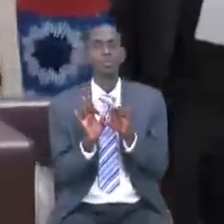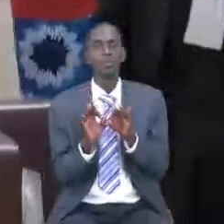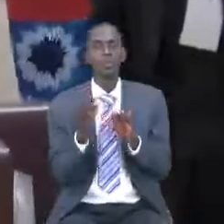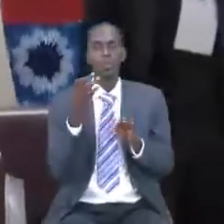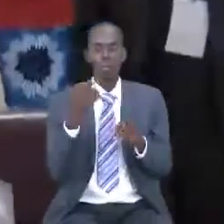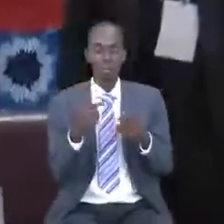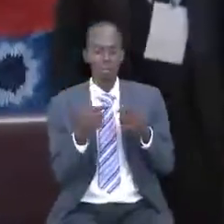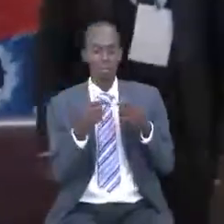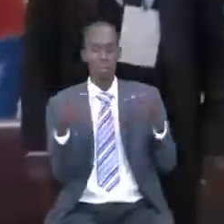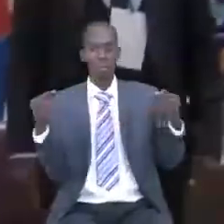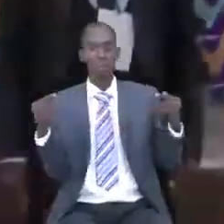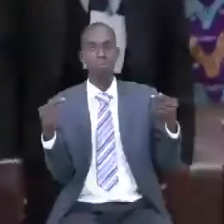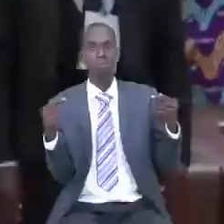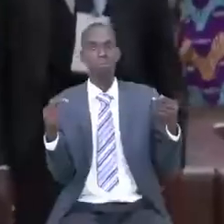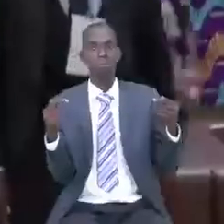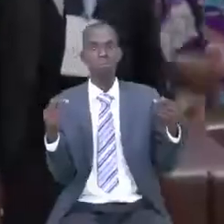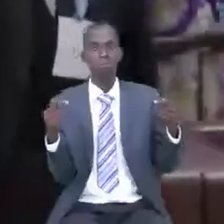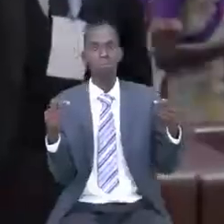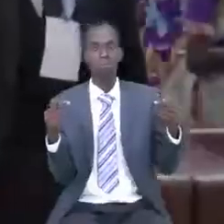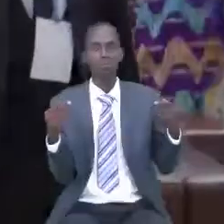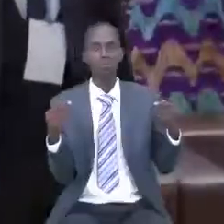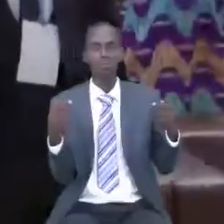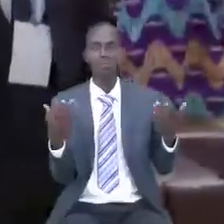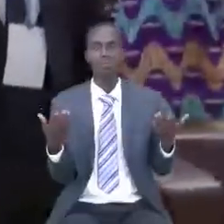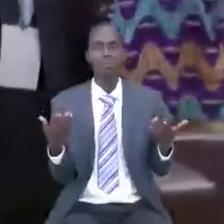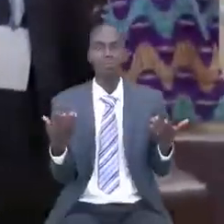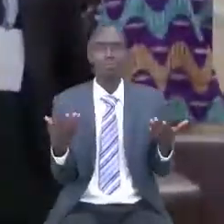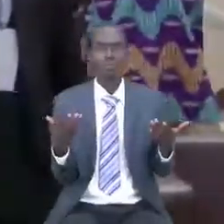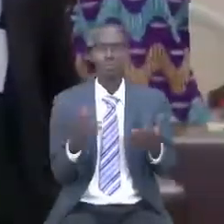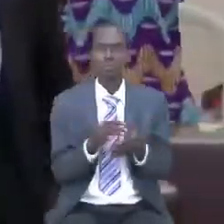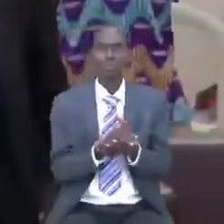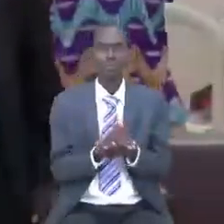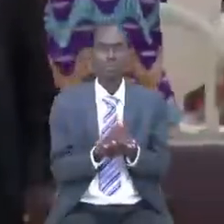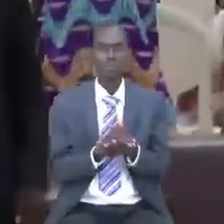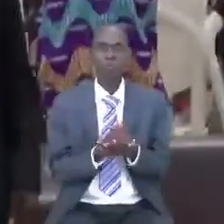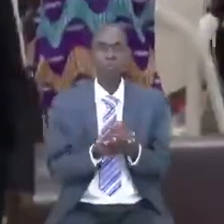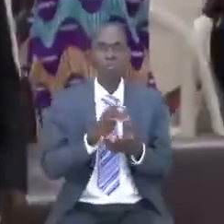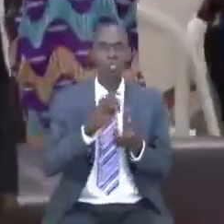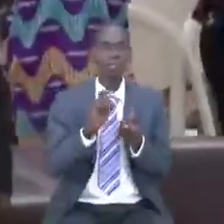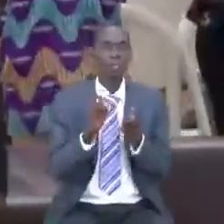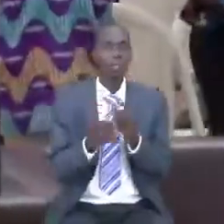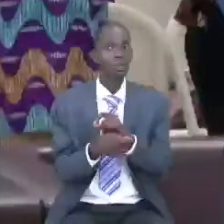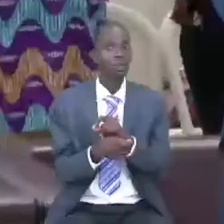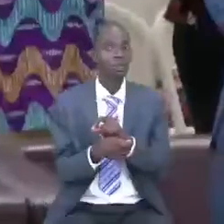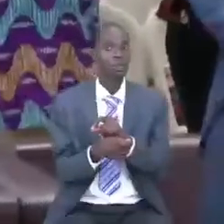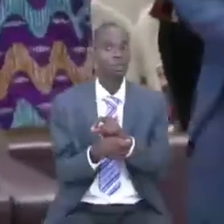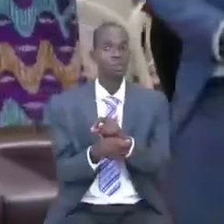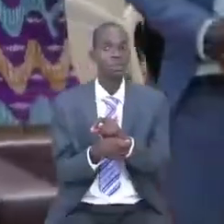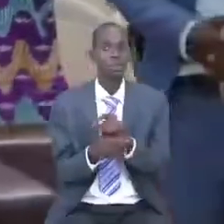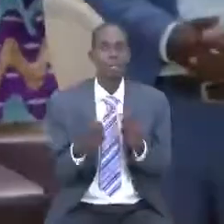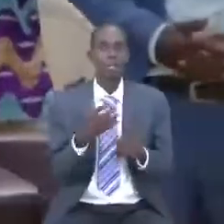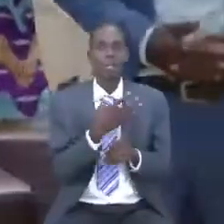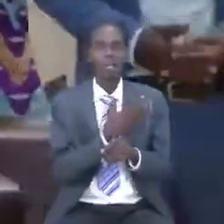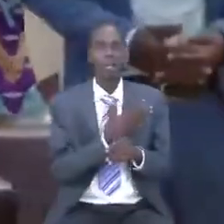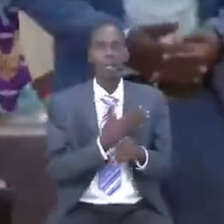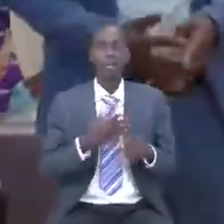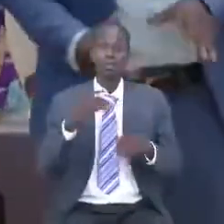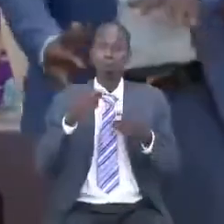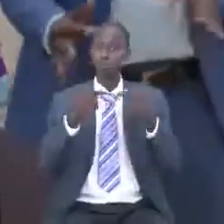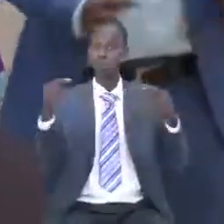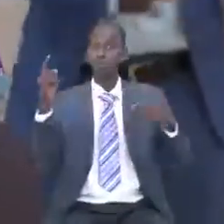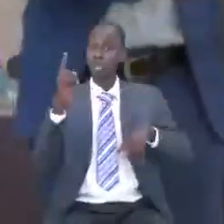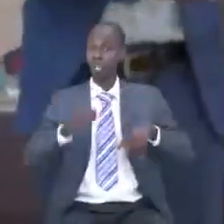Opposition, that will not stop you. Let the Lord give you the salvation, the